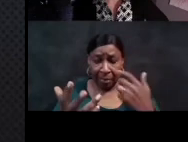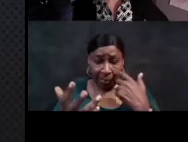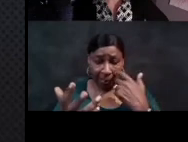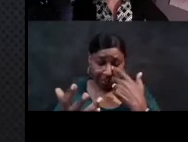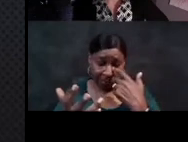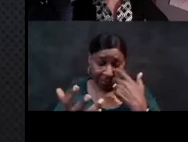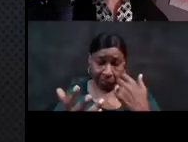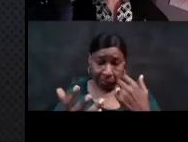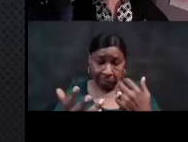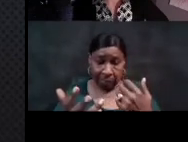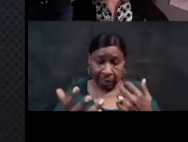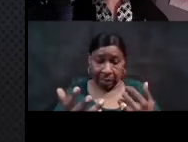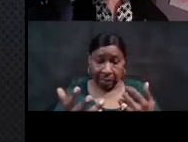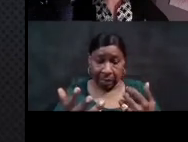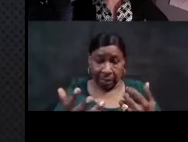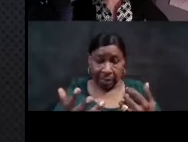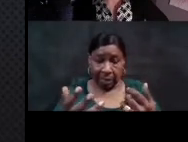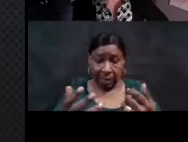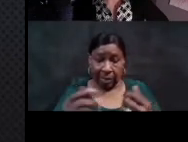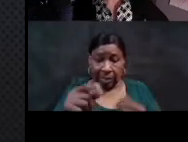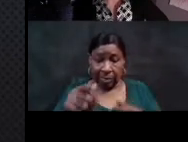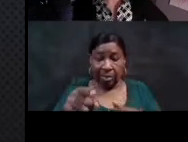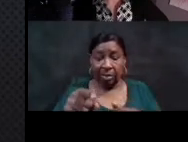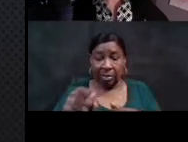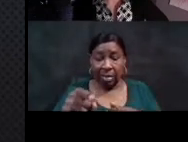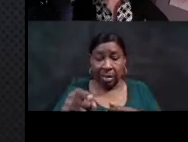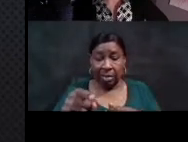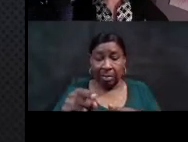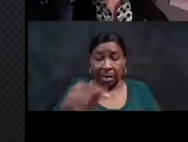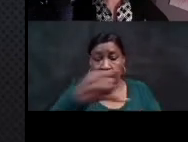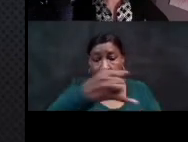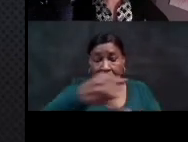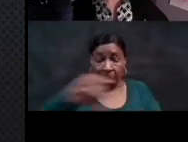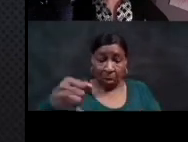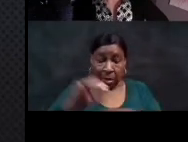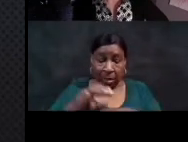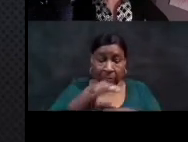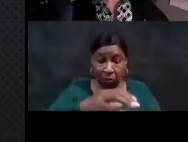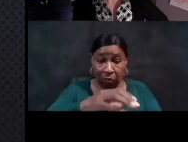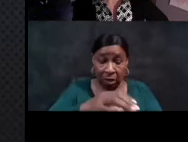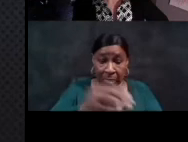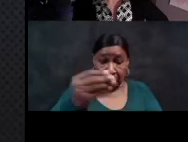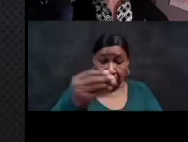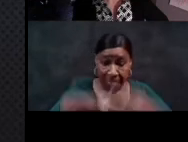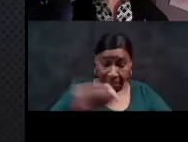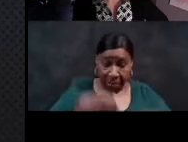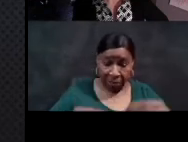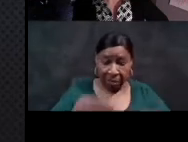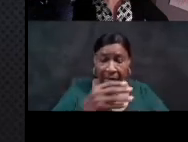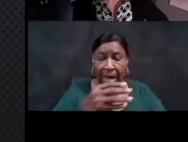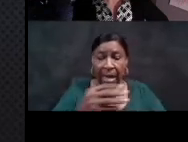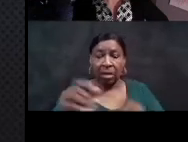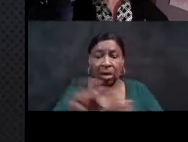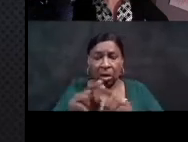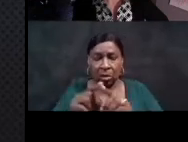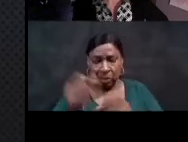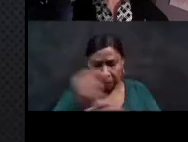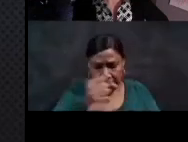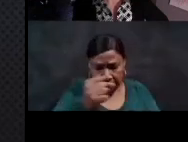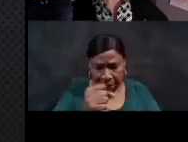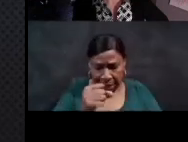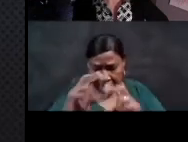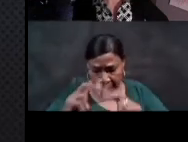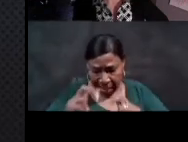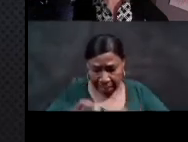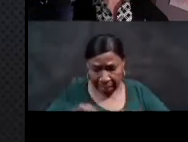border enforcement budgets that were going into policing at sea and to statistically analyze them